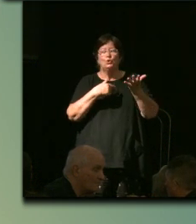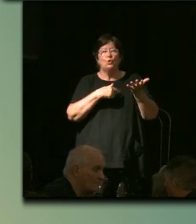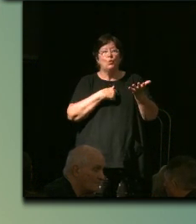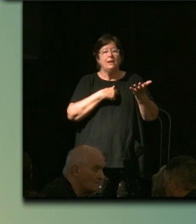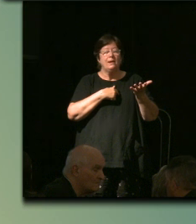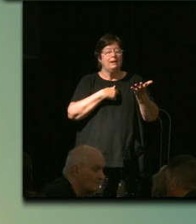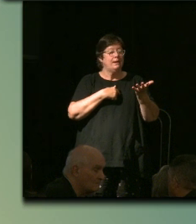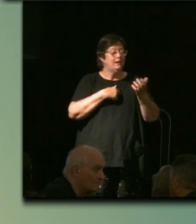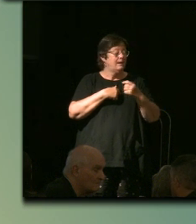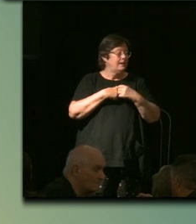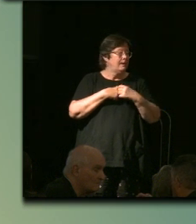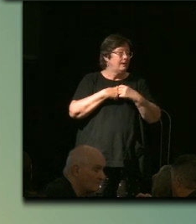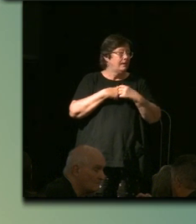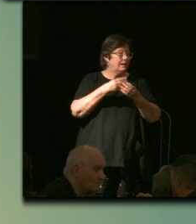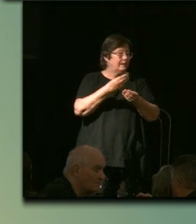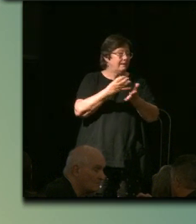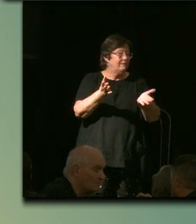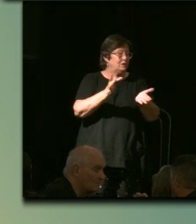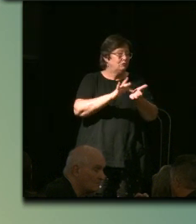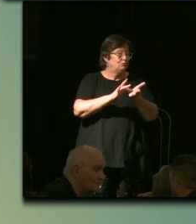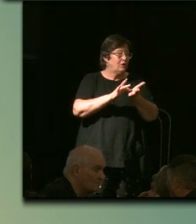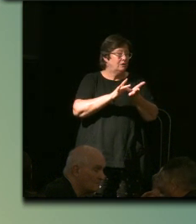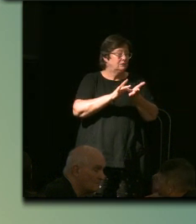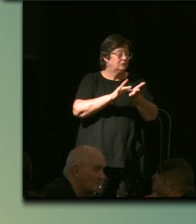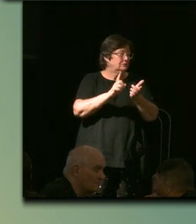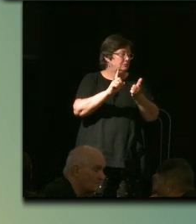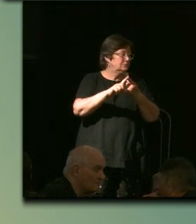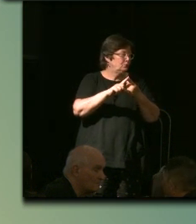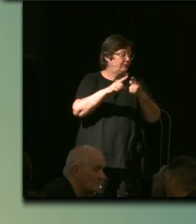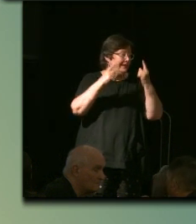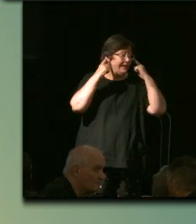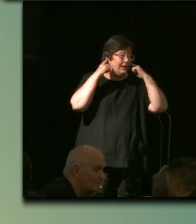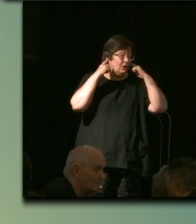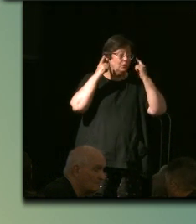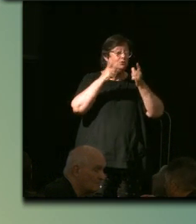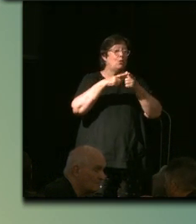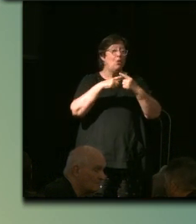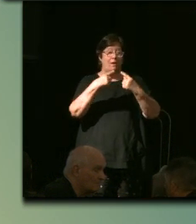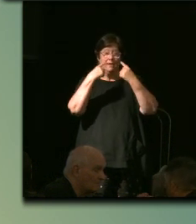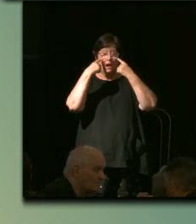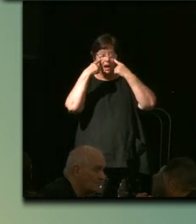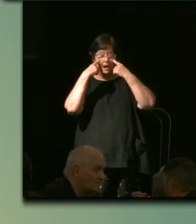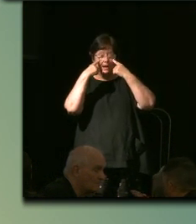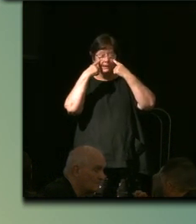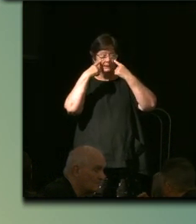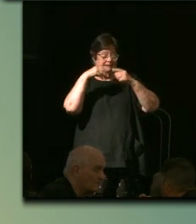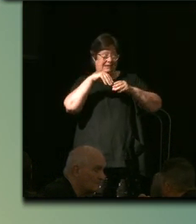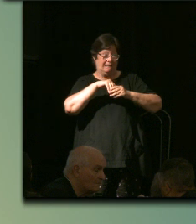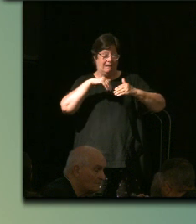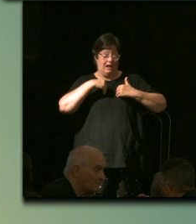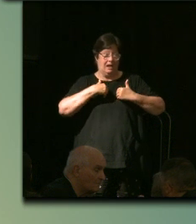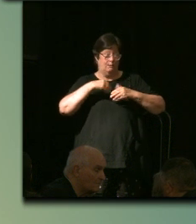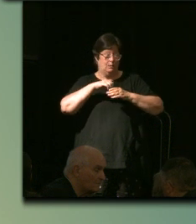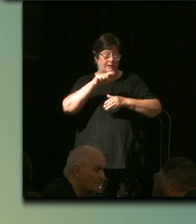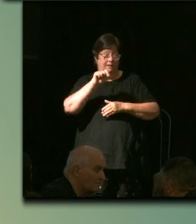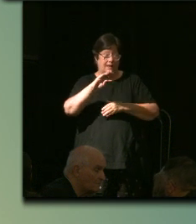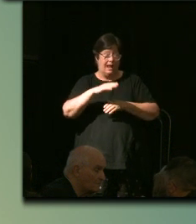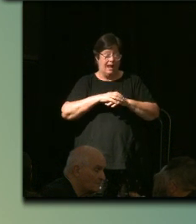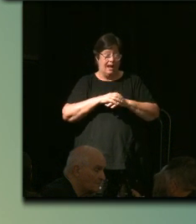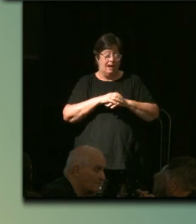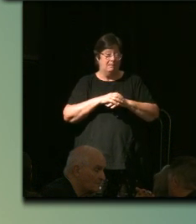deliver these drugs to the ears or the eyes of our research animals to